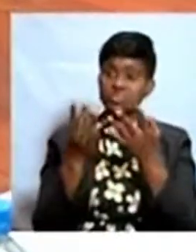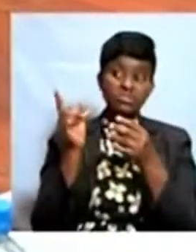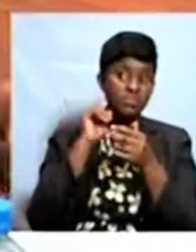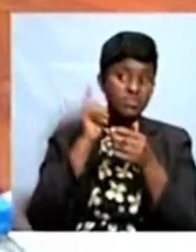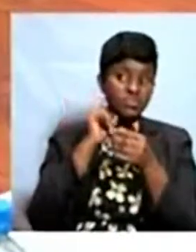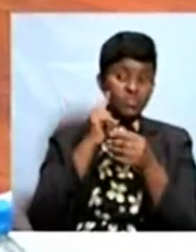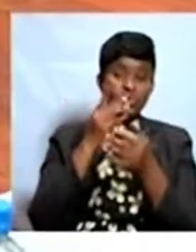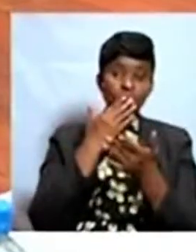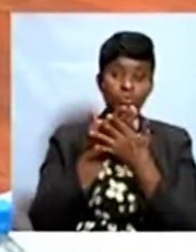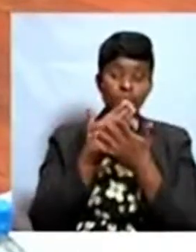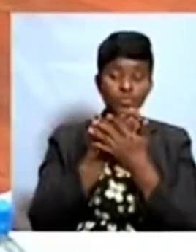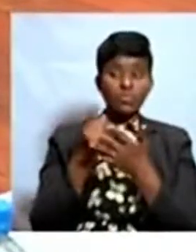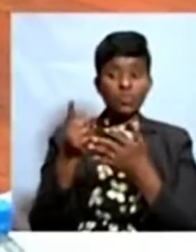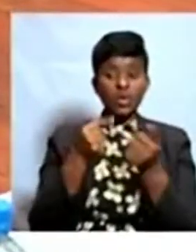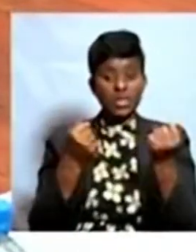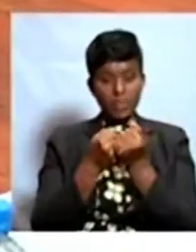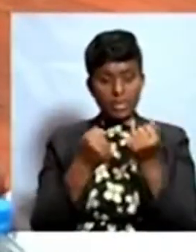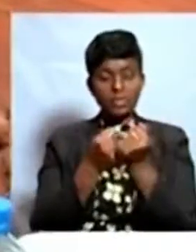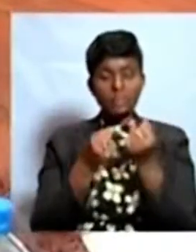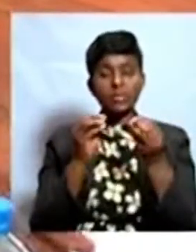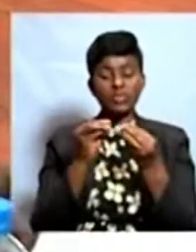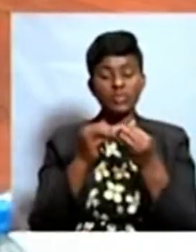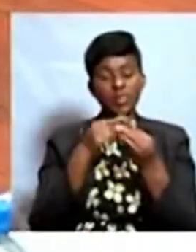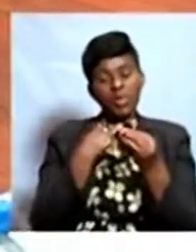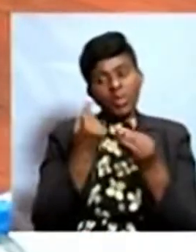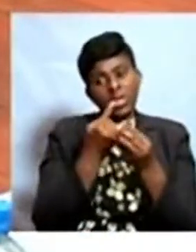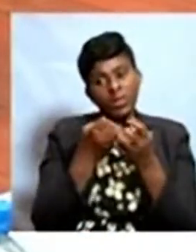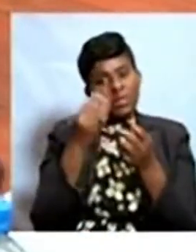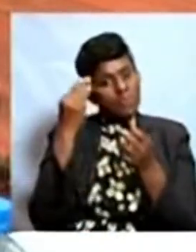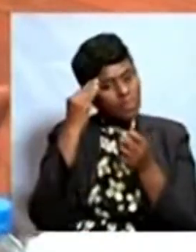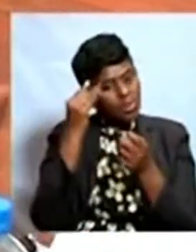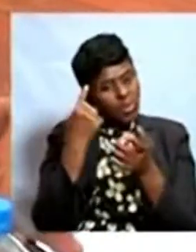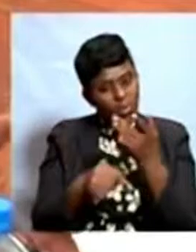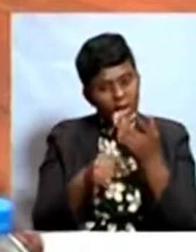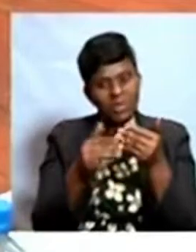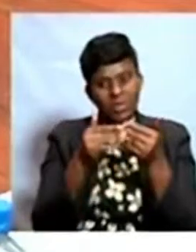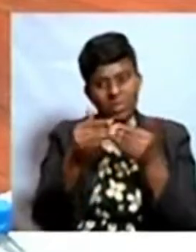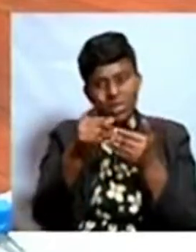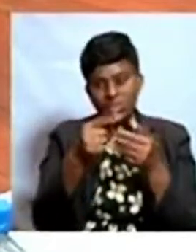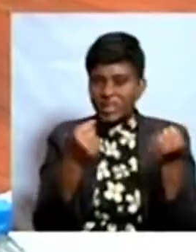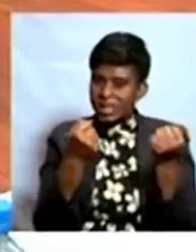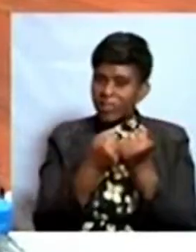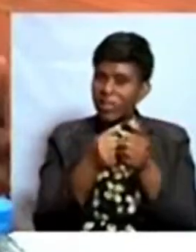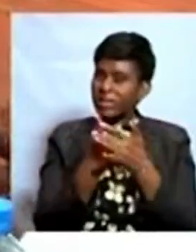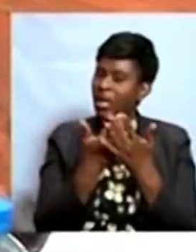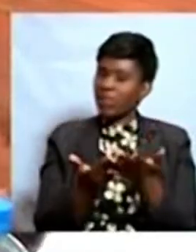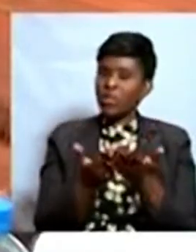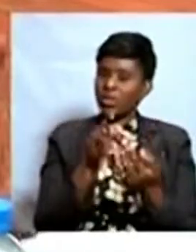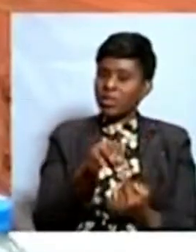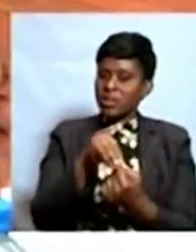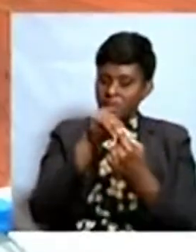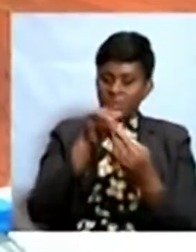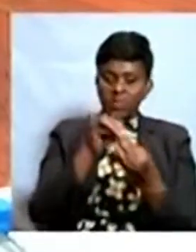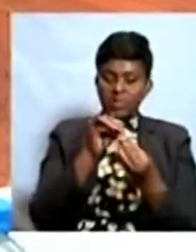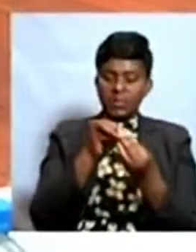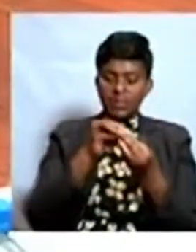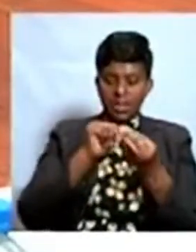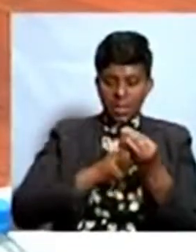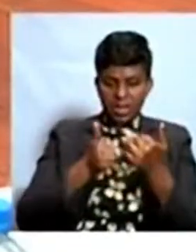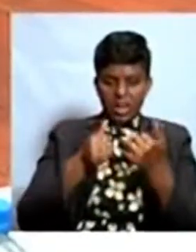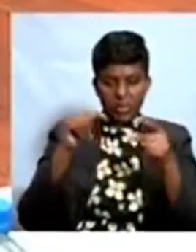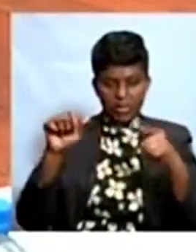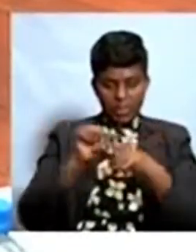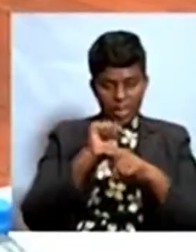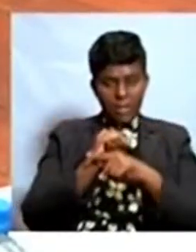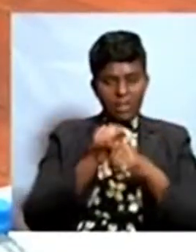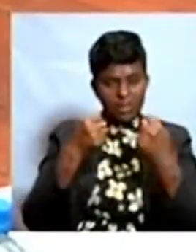hear that you are supporting them, and I just wanted to find out to what extent you are supporting them, especially that we are trying to grow